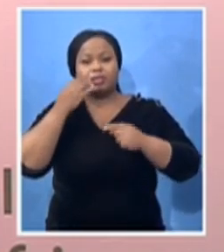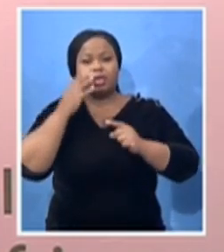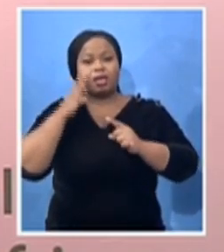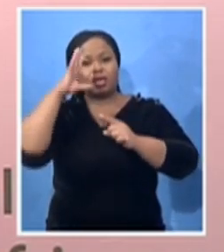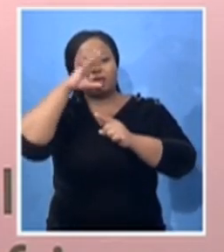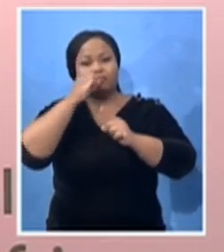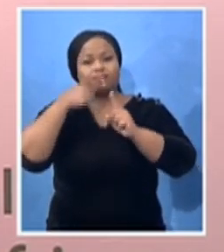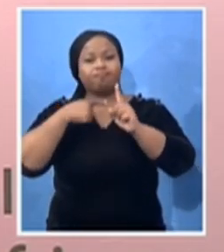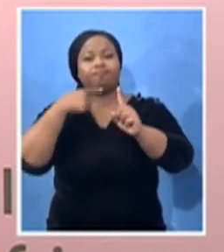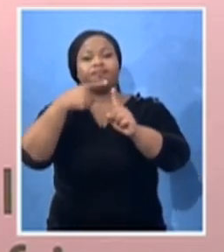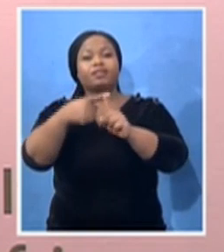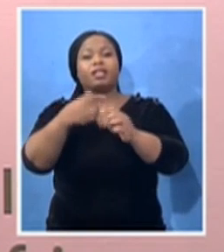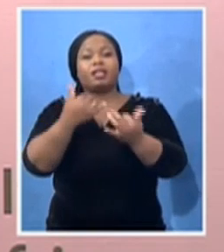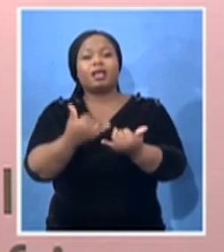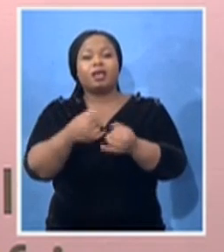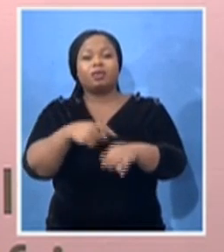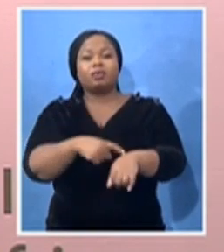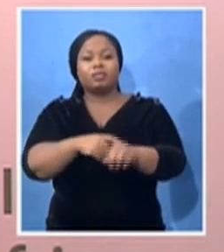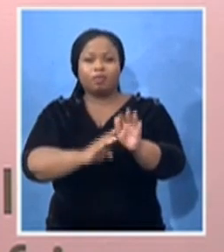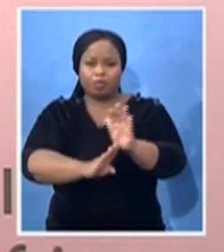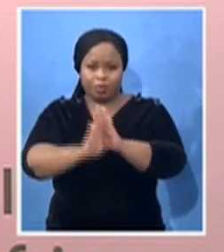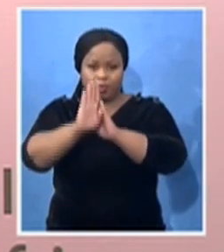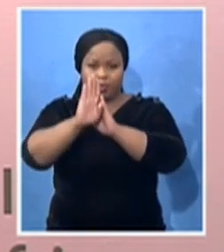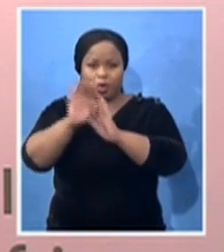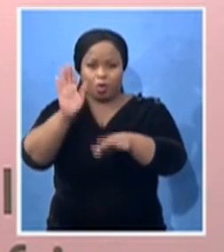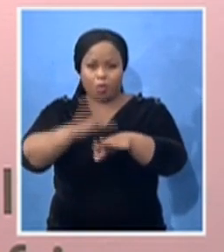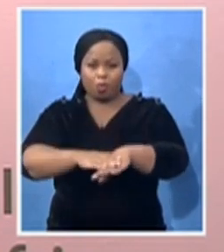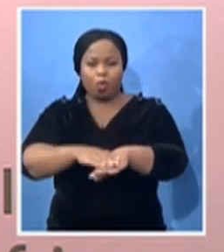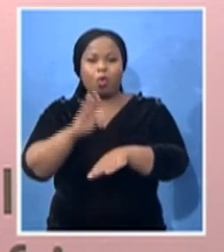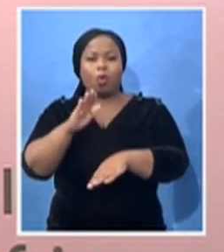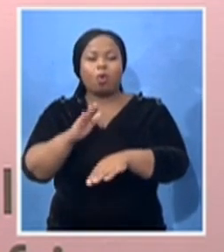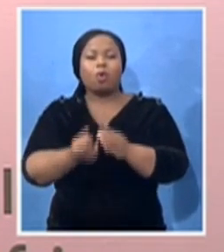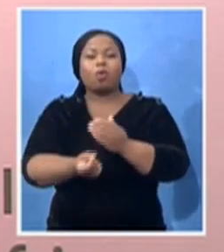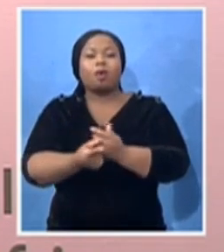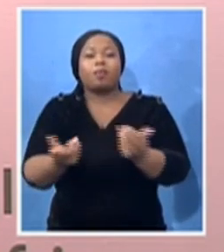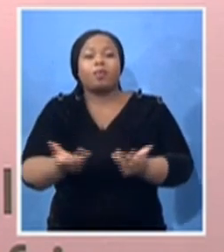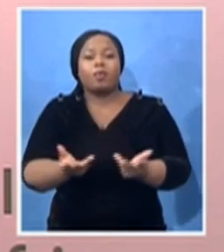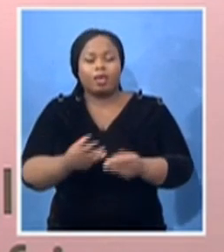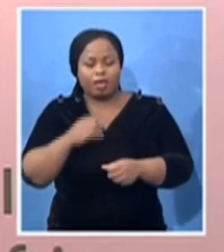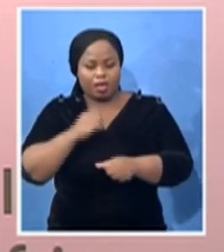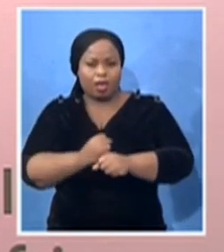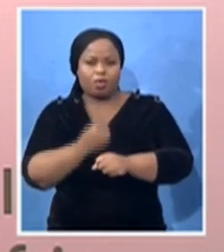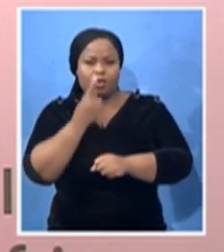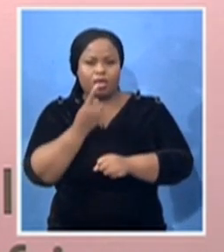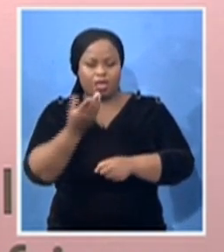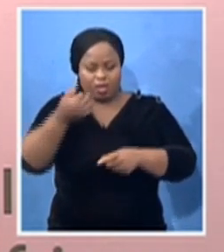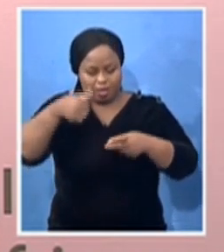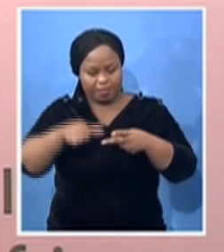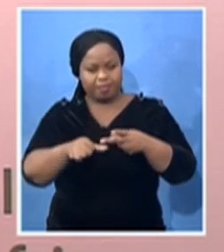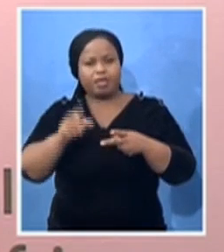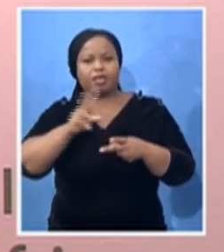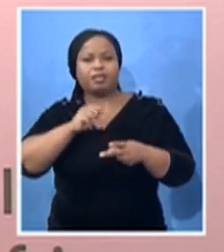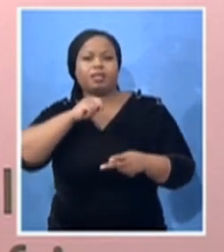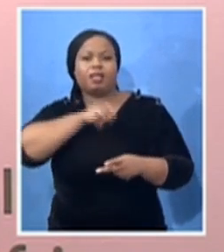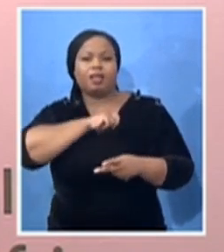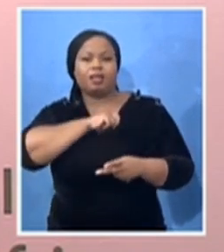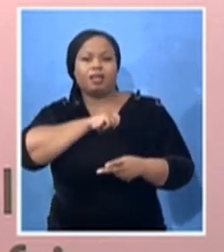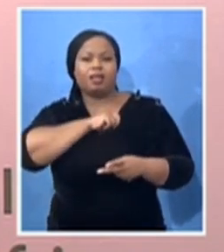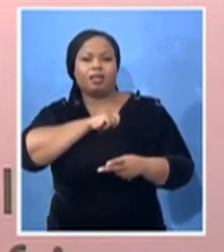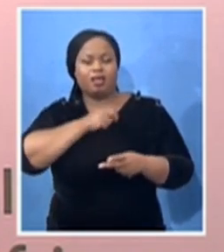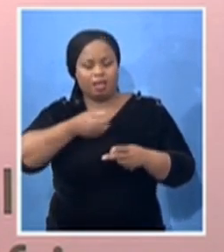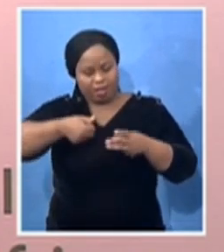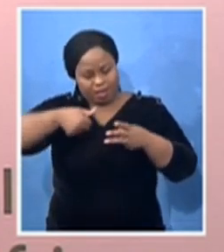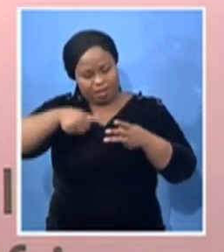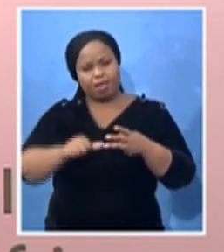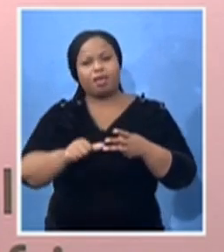Gauteng, and then followed by KwaZulu-Natal, and thereafter, possibly later, Western